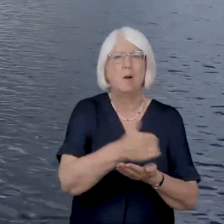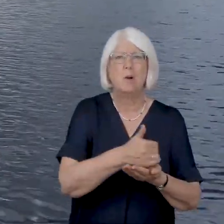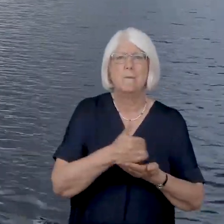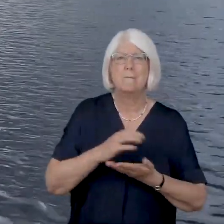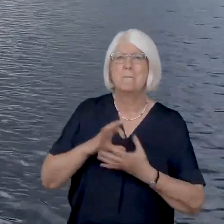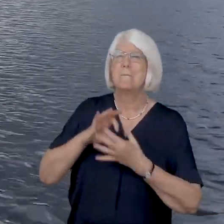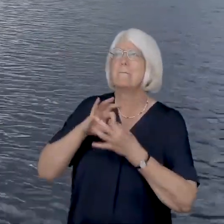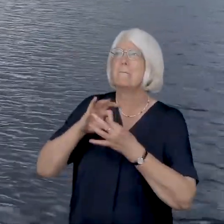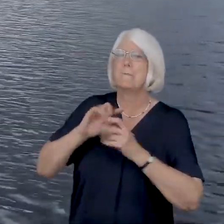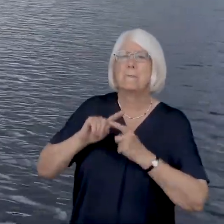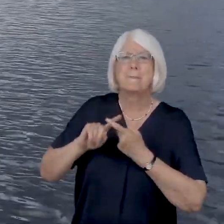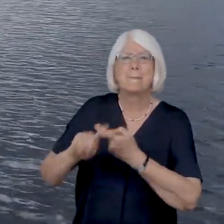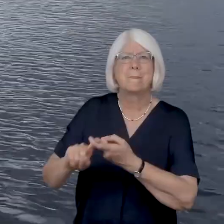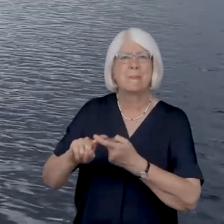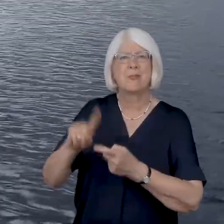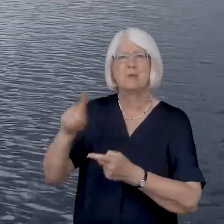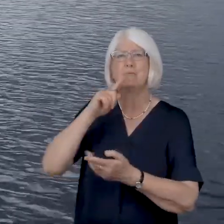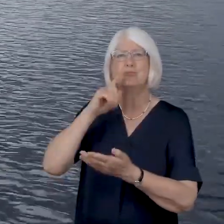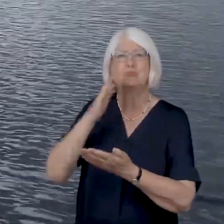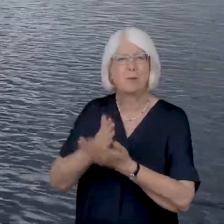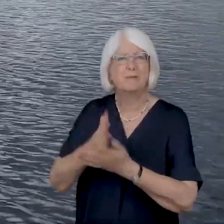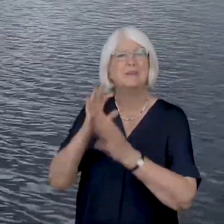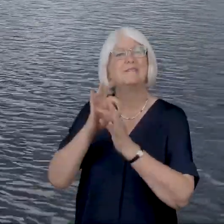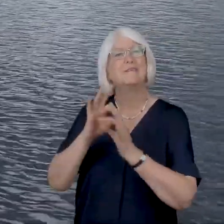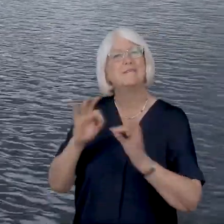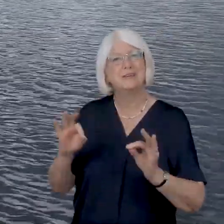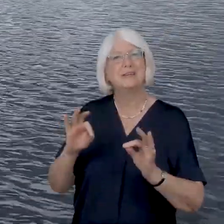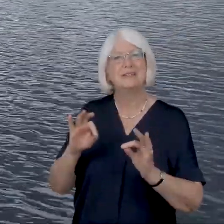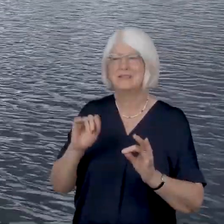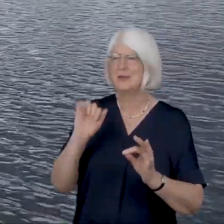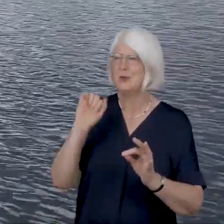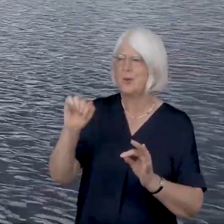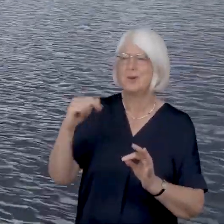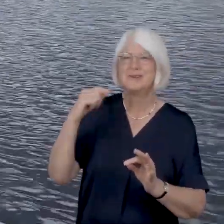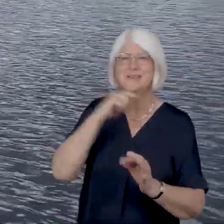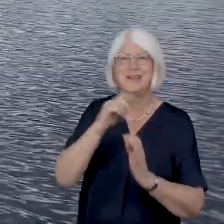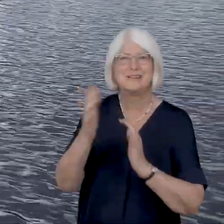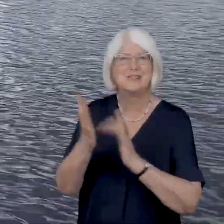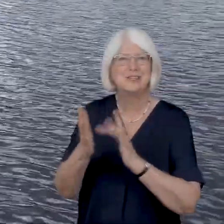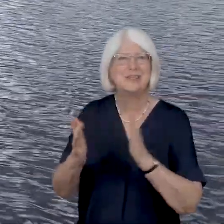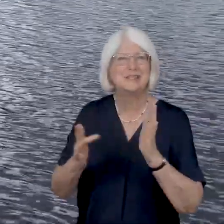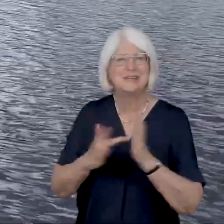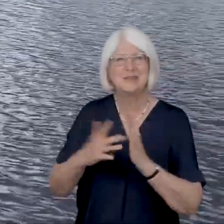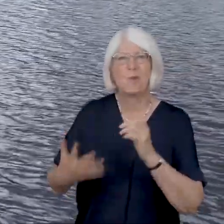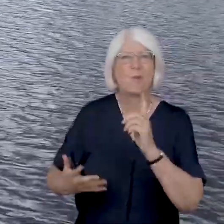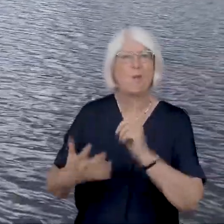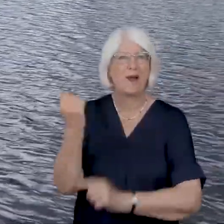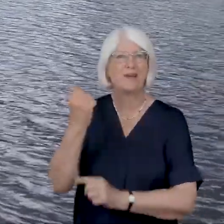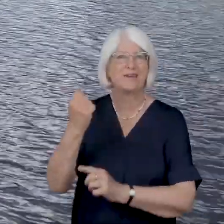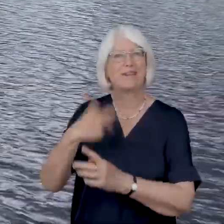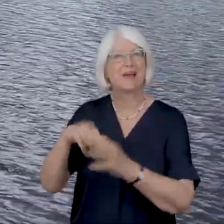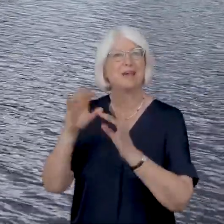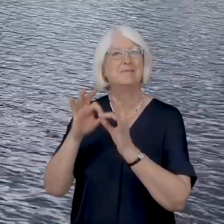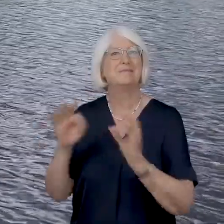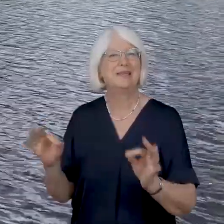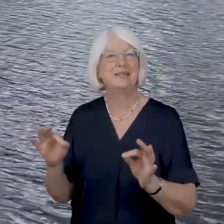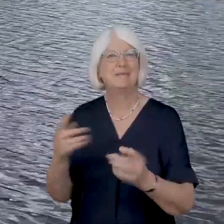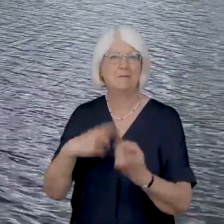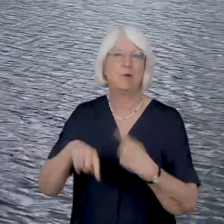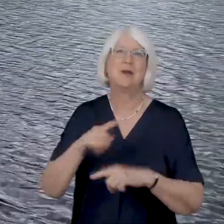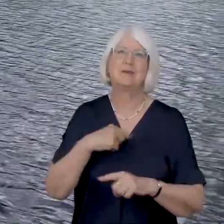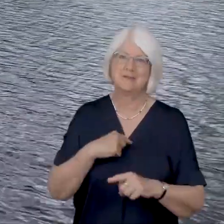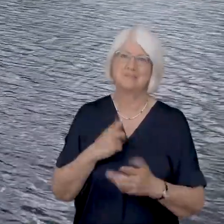to your promise of peace, won for us by your Son, our Saviour, Jesus